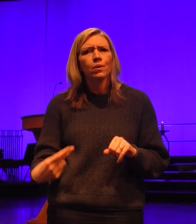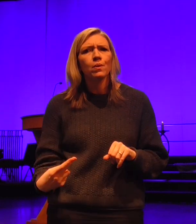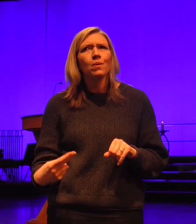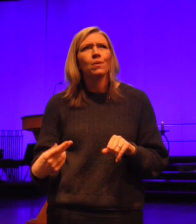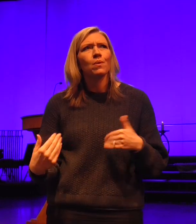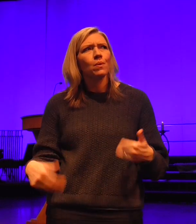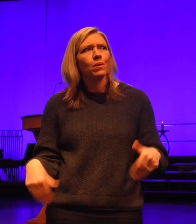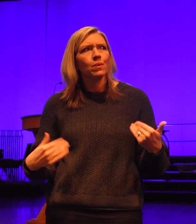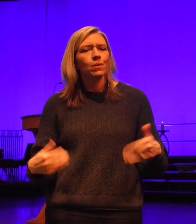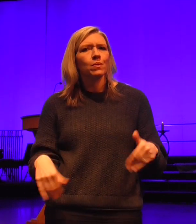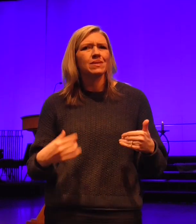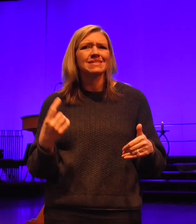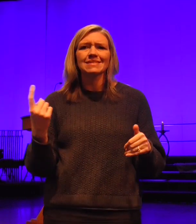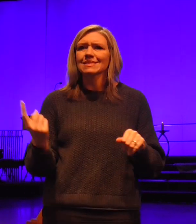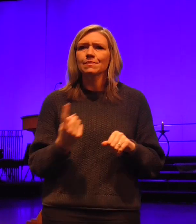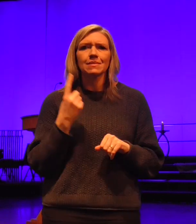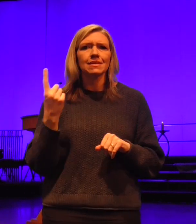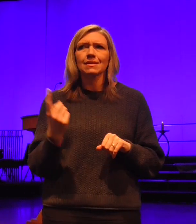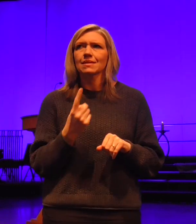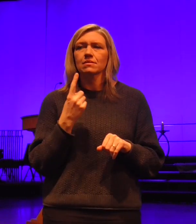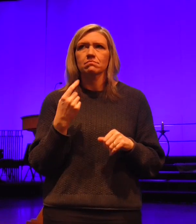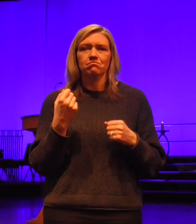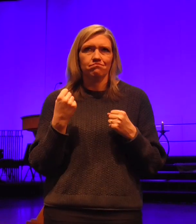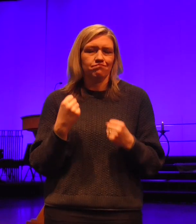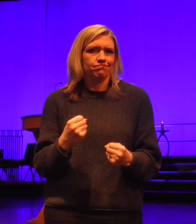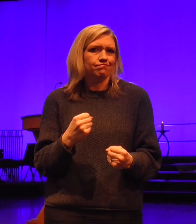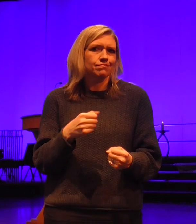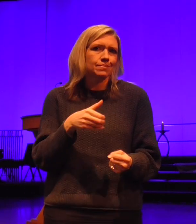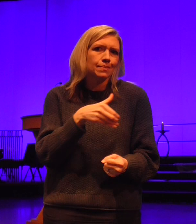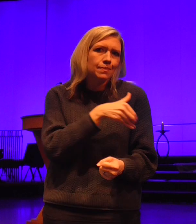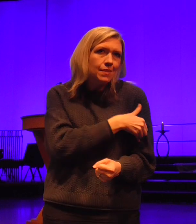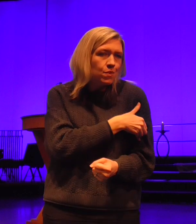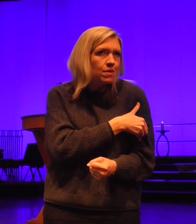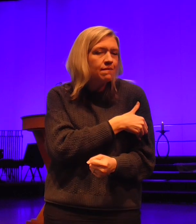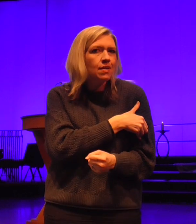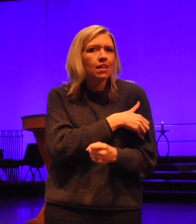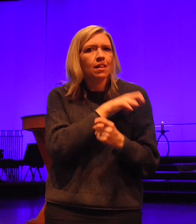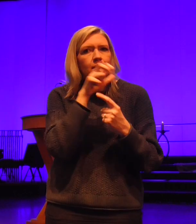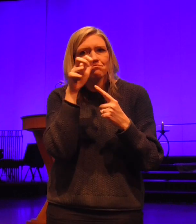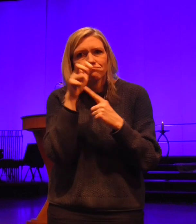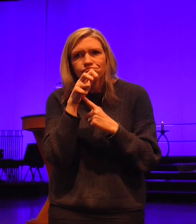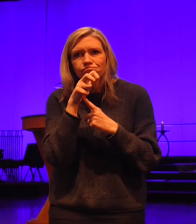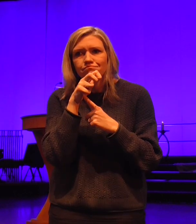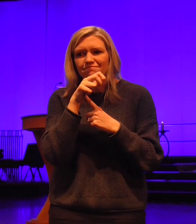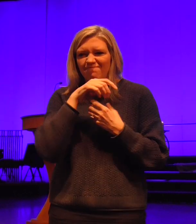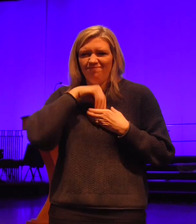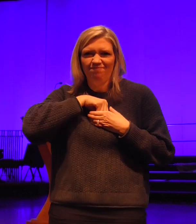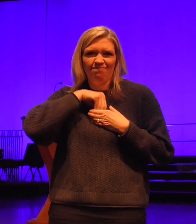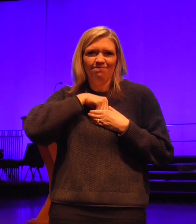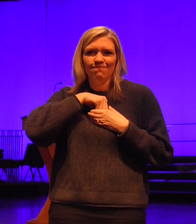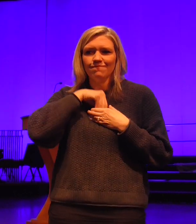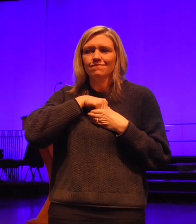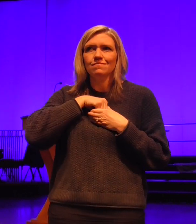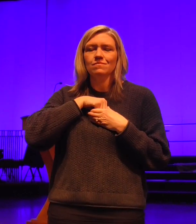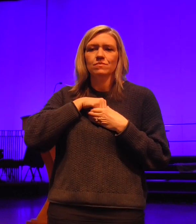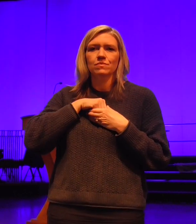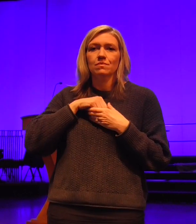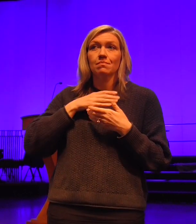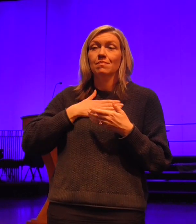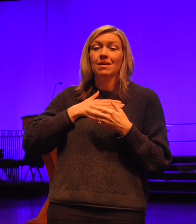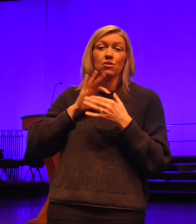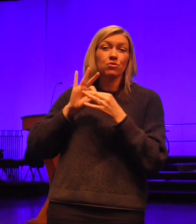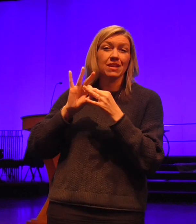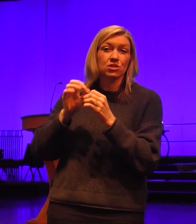there is something powerful and magnificent that was birthed in me through my relationship with